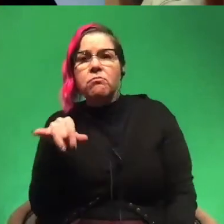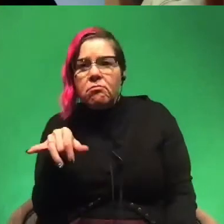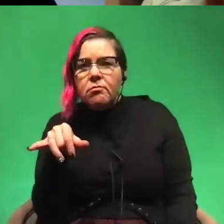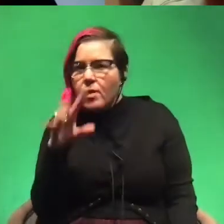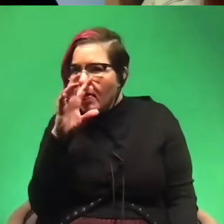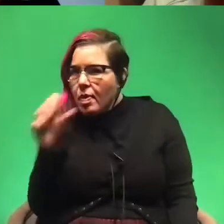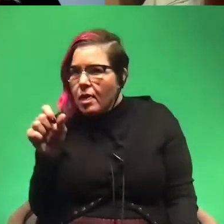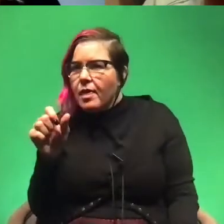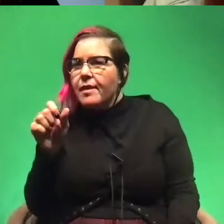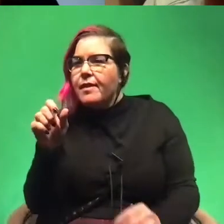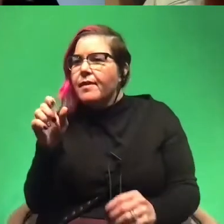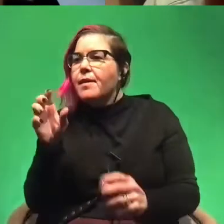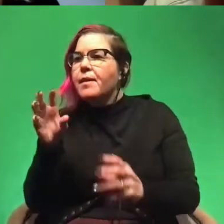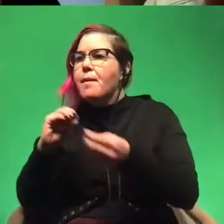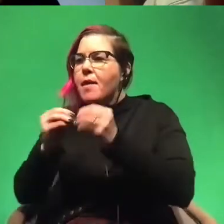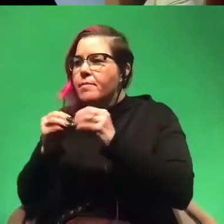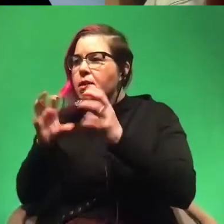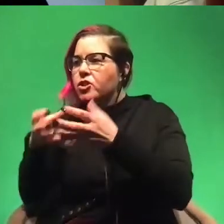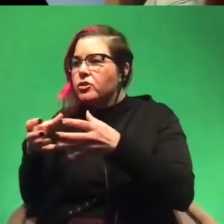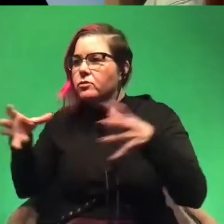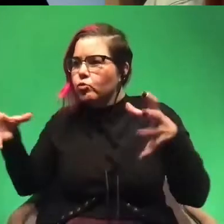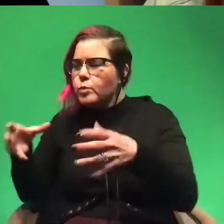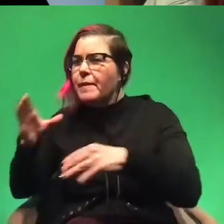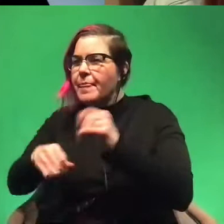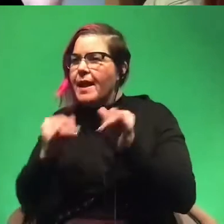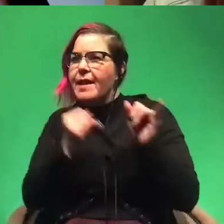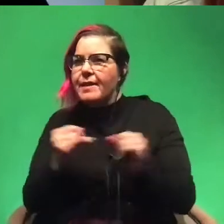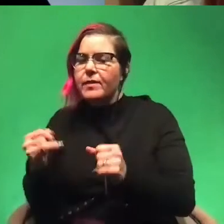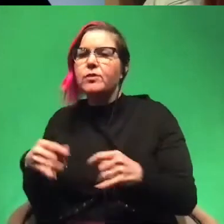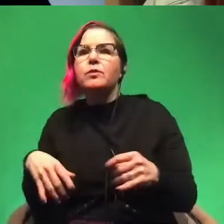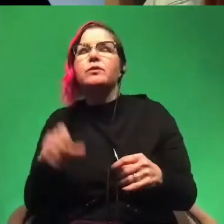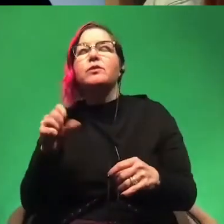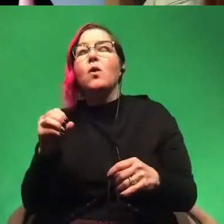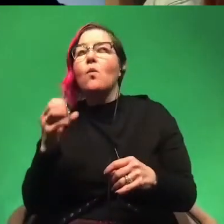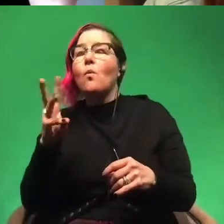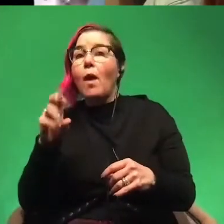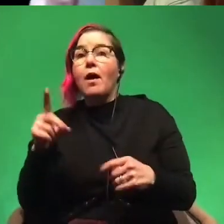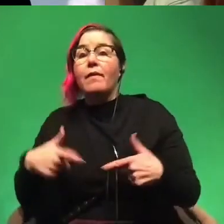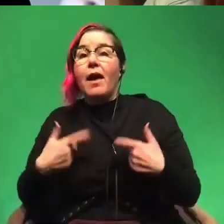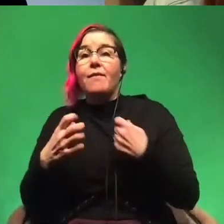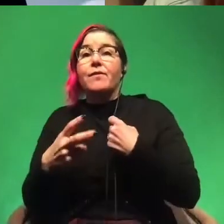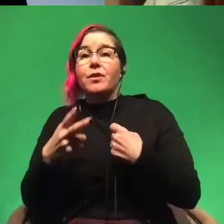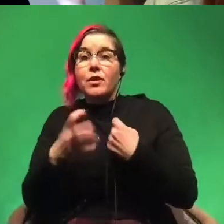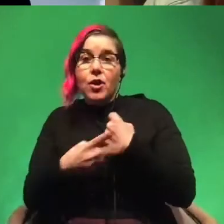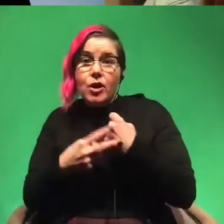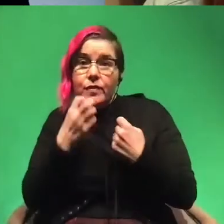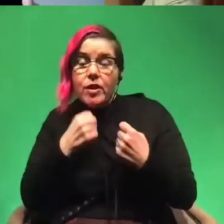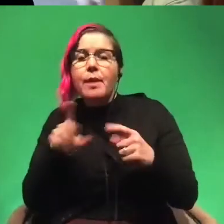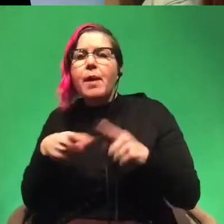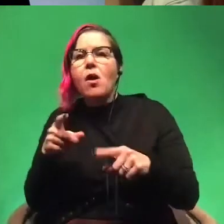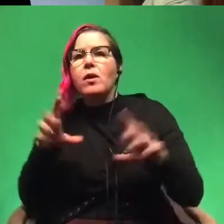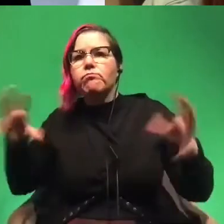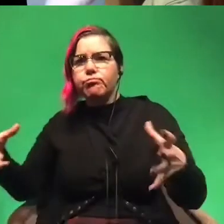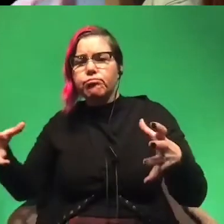interested in populations than individuals. And so I said earlier, wildlife conservation is about populations. So we obviously care about individual safety